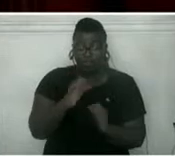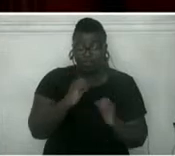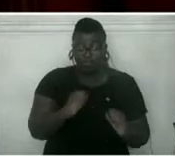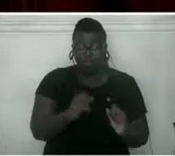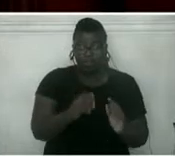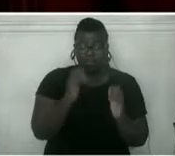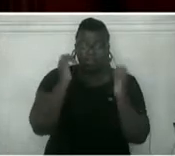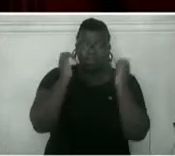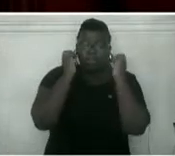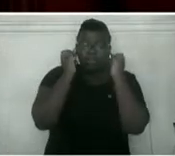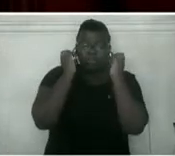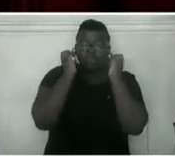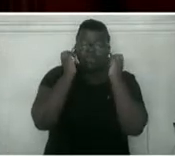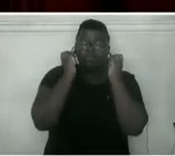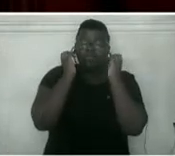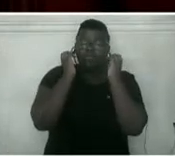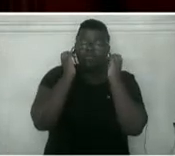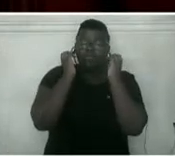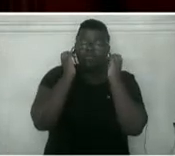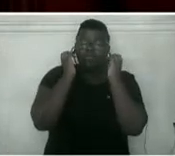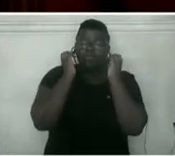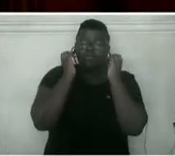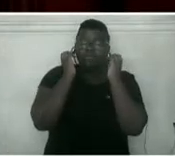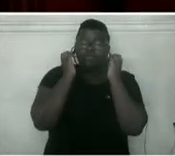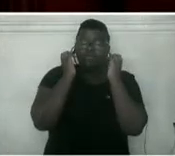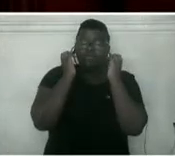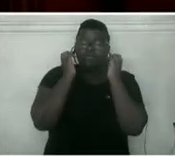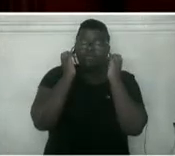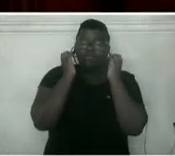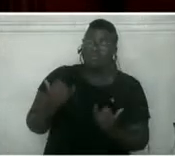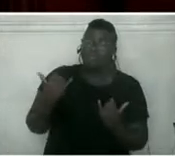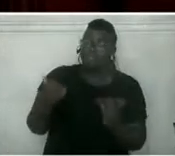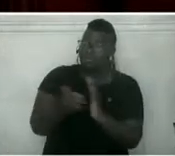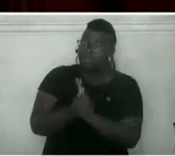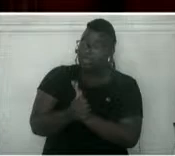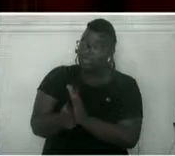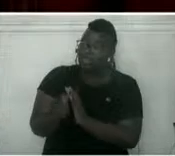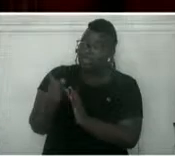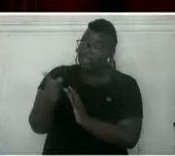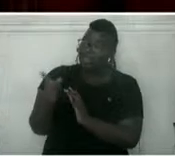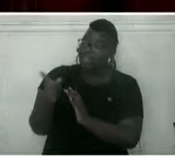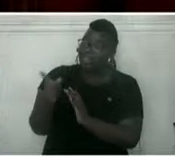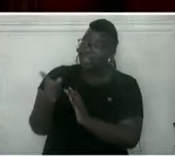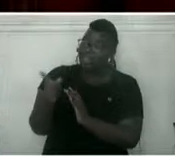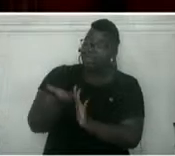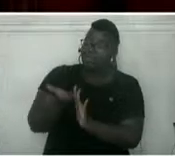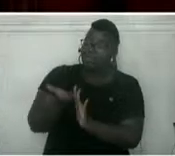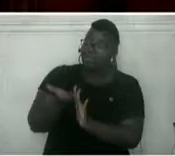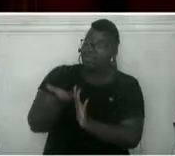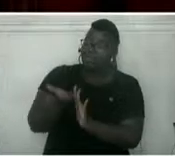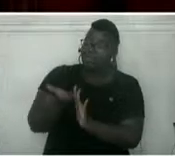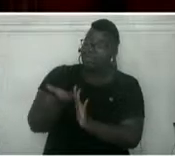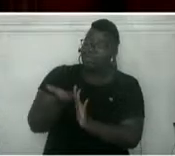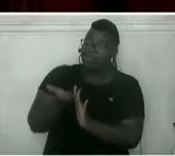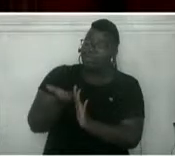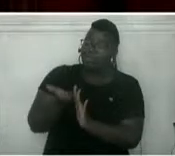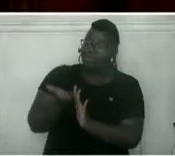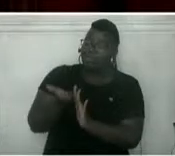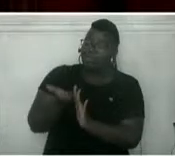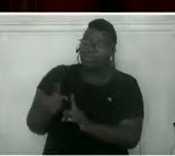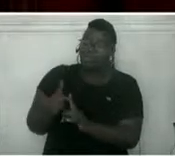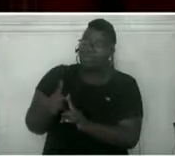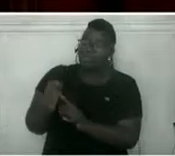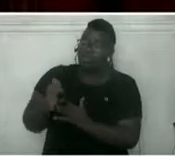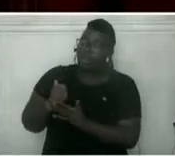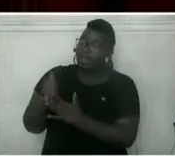more women and youth who are vulnerable. While these schemes will be extended to reach more people and more